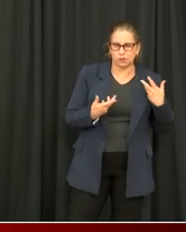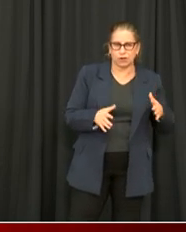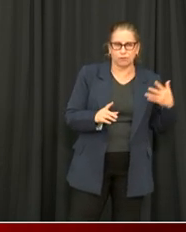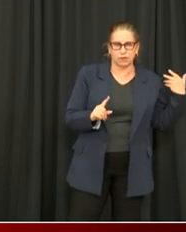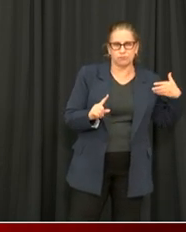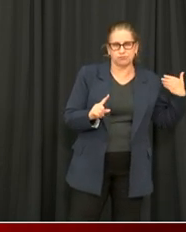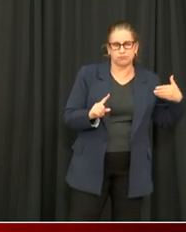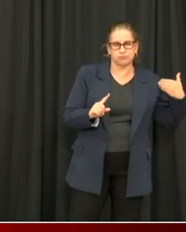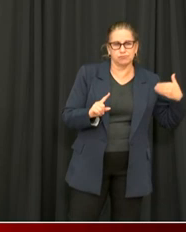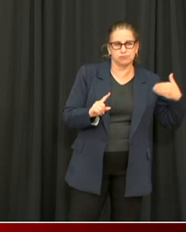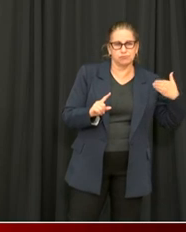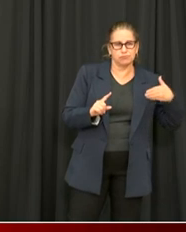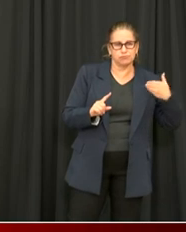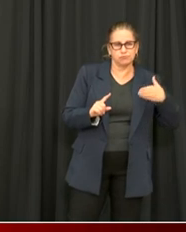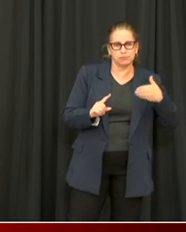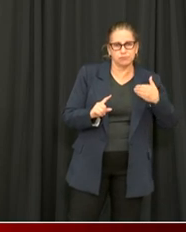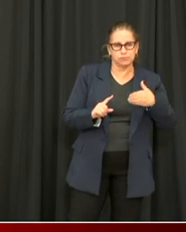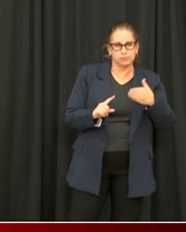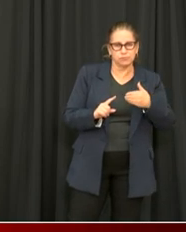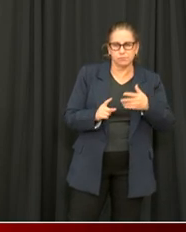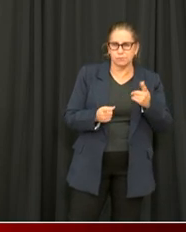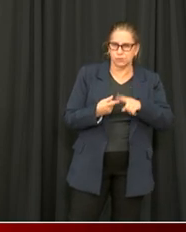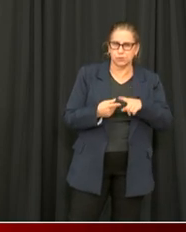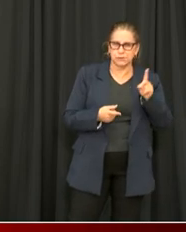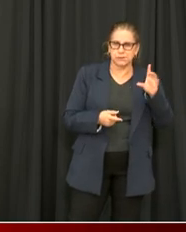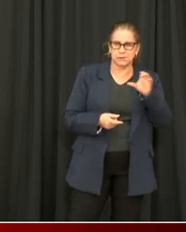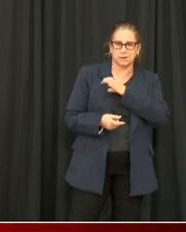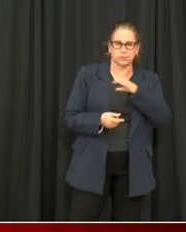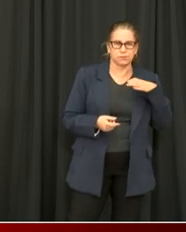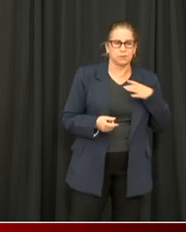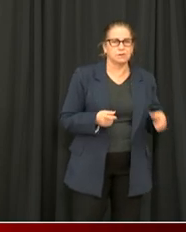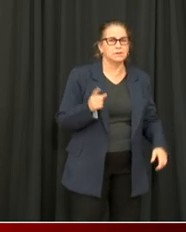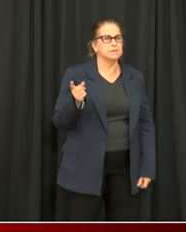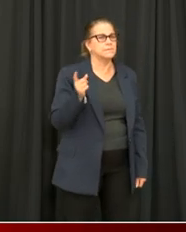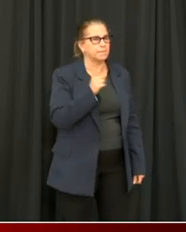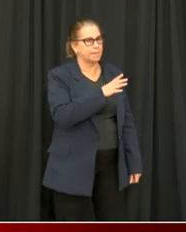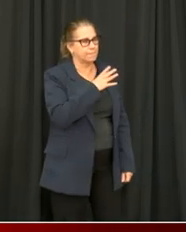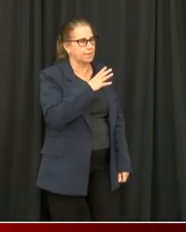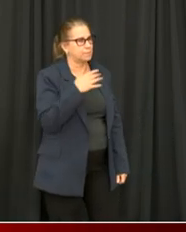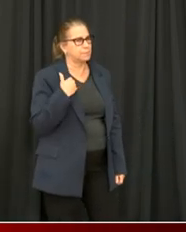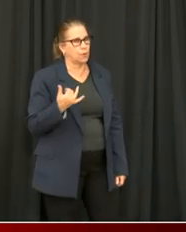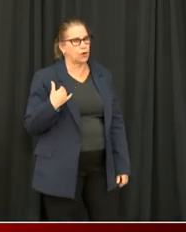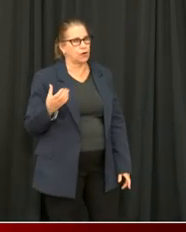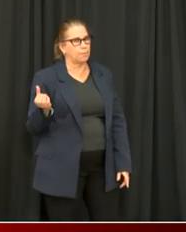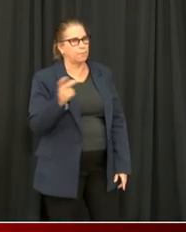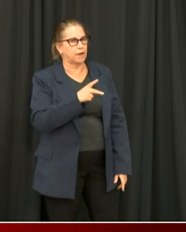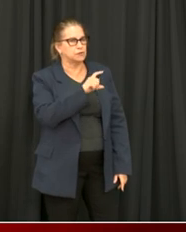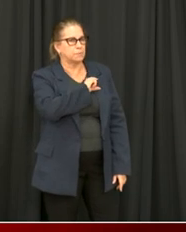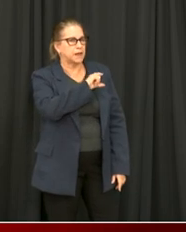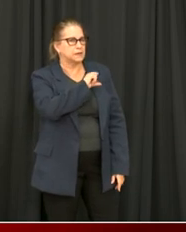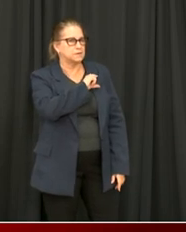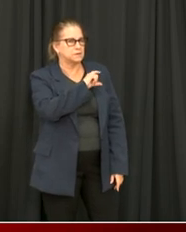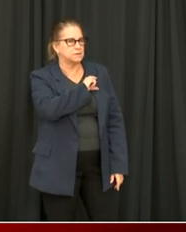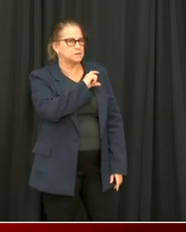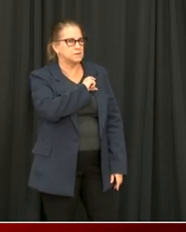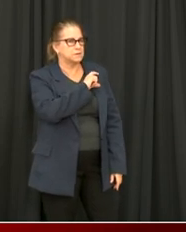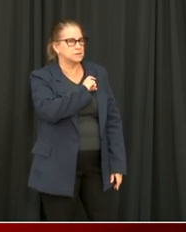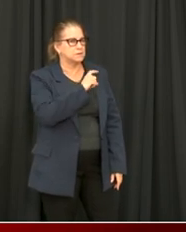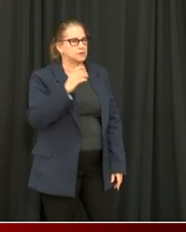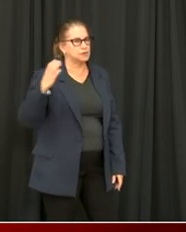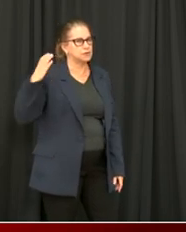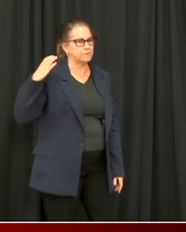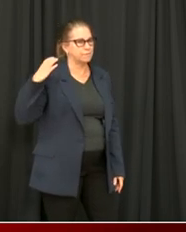to the council. And if I could circle back to the police, I don't know if you've commented on Chief Newsom's remarks to his